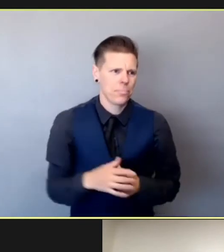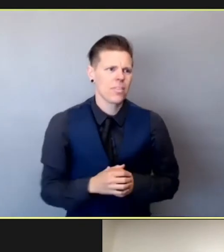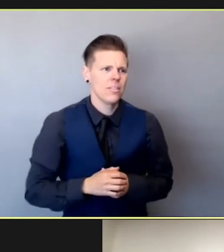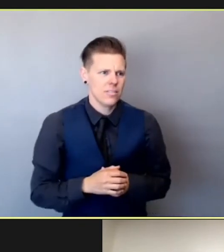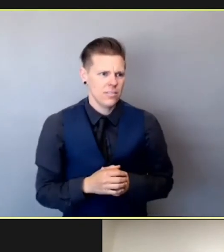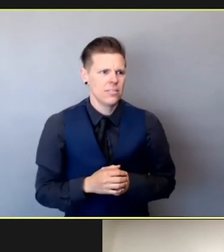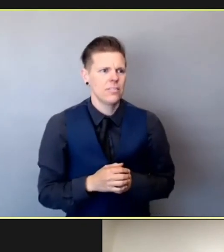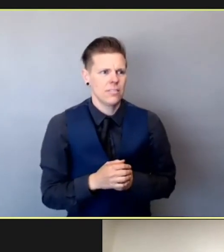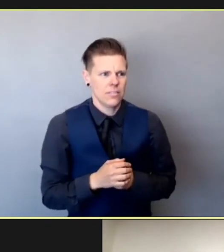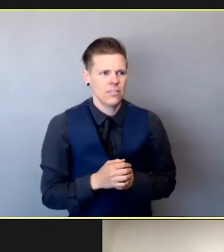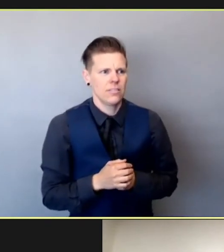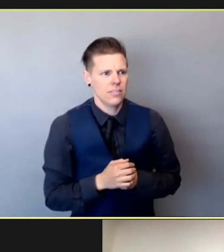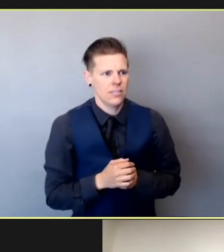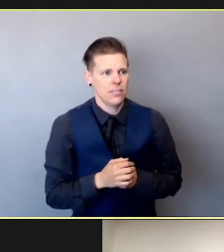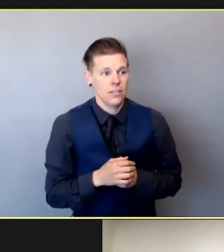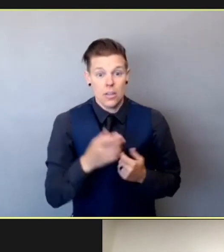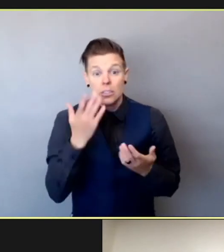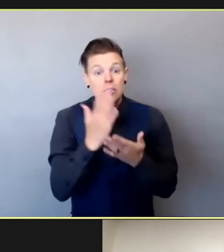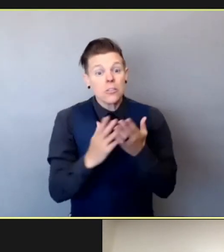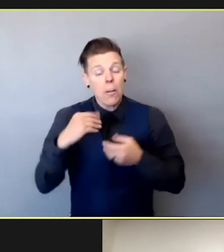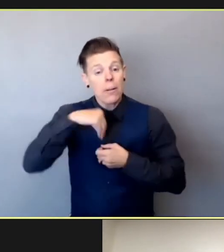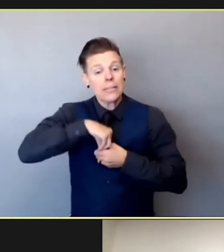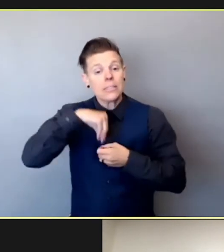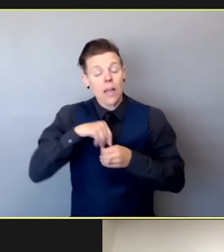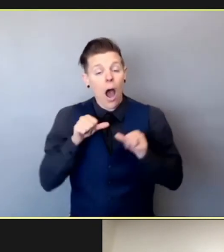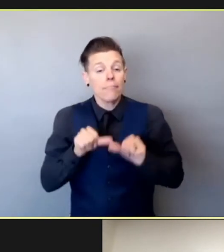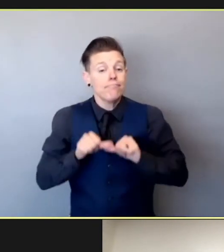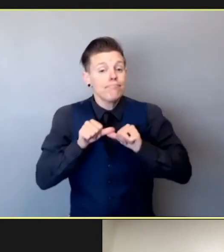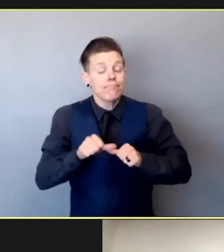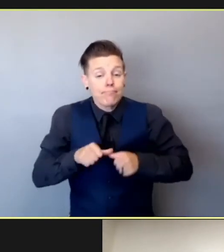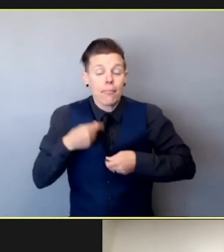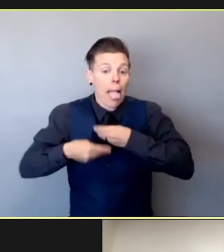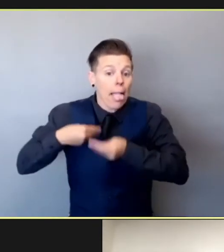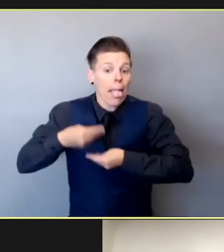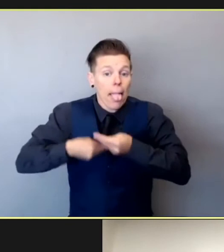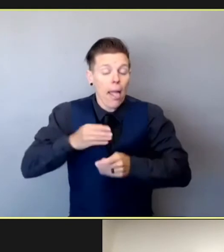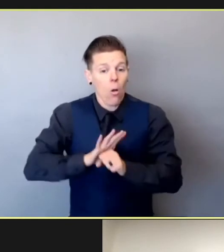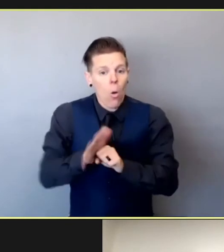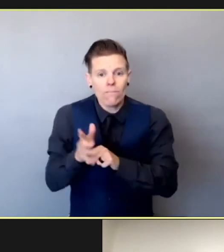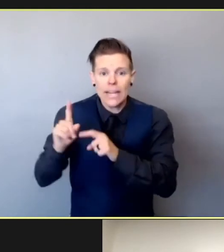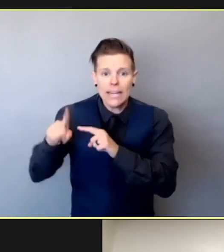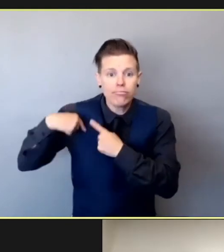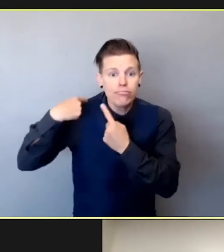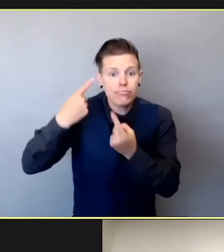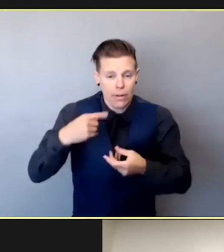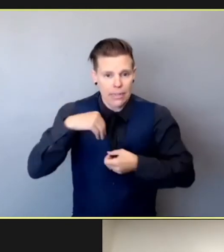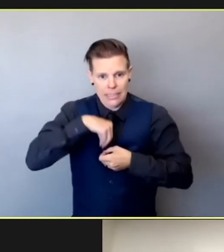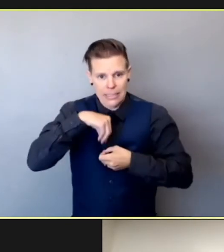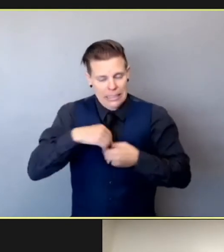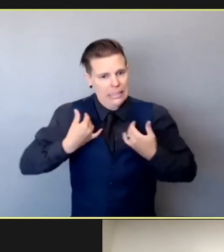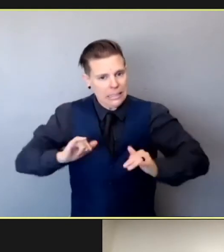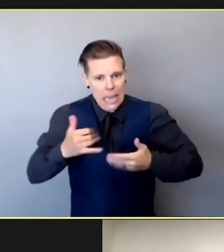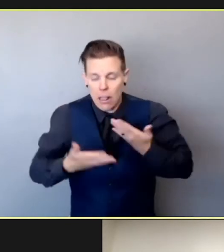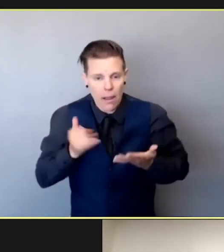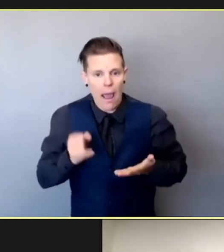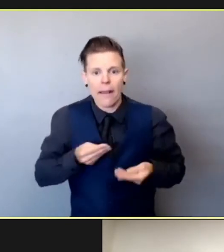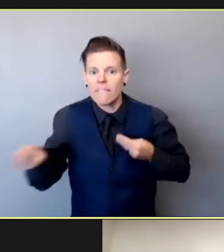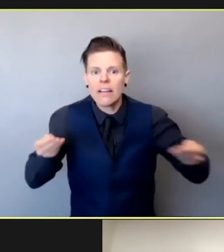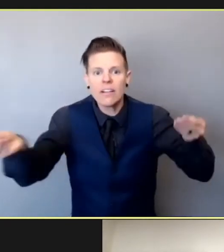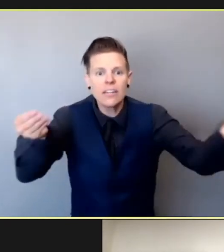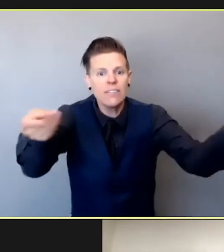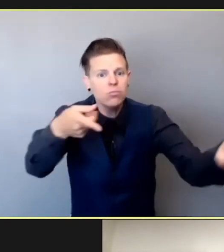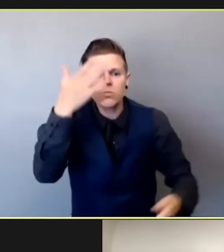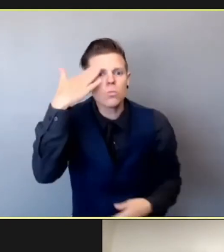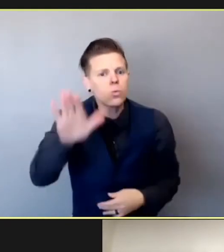get over your acute symptoms, you can still have long-term symptoms. So I just wanted to share that piece of the